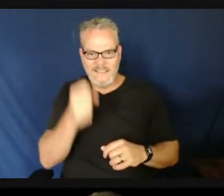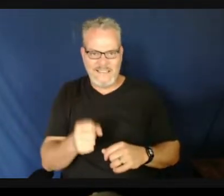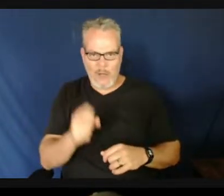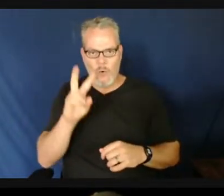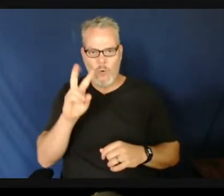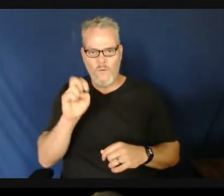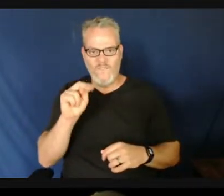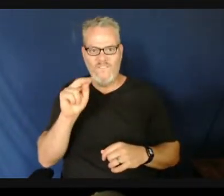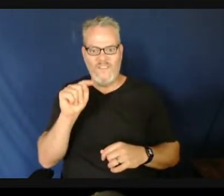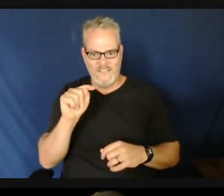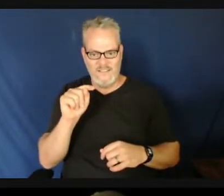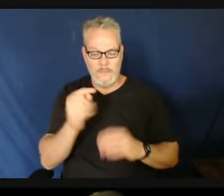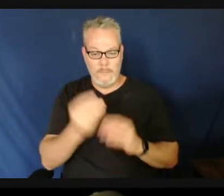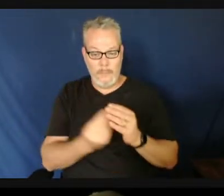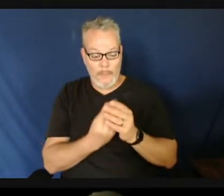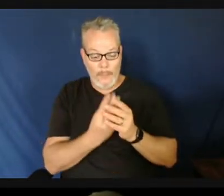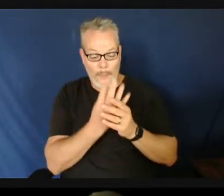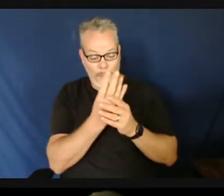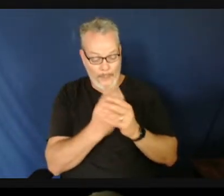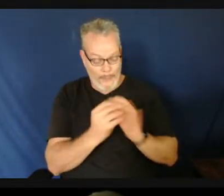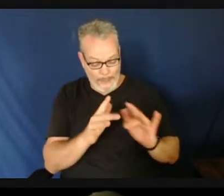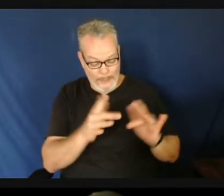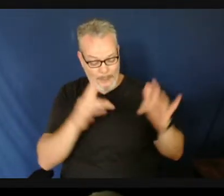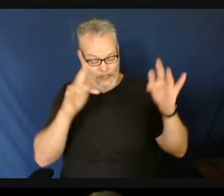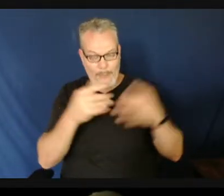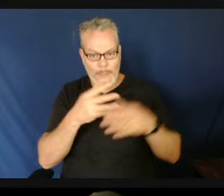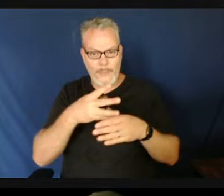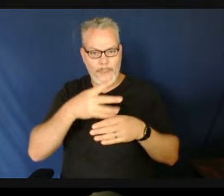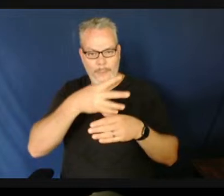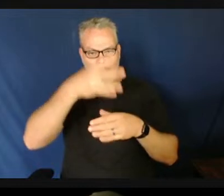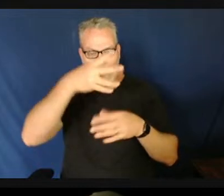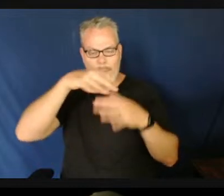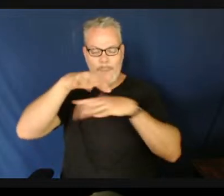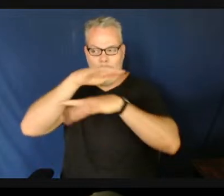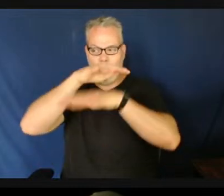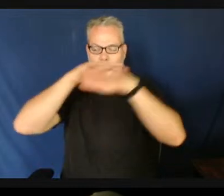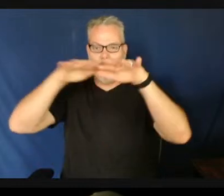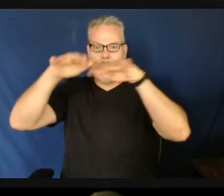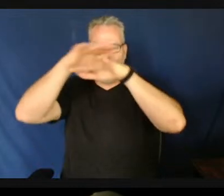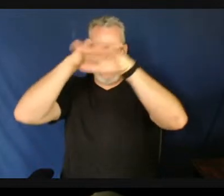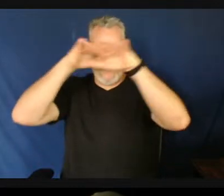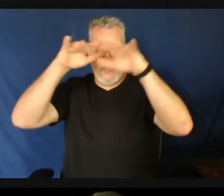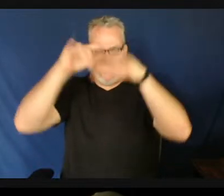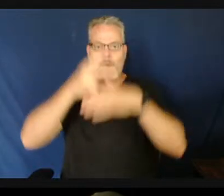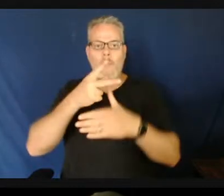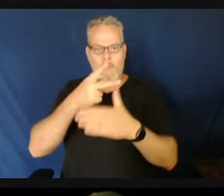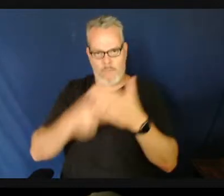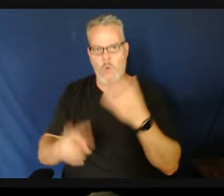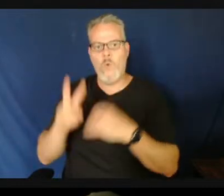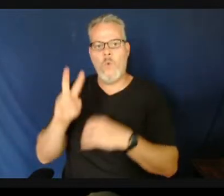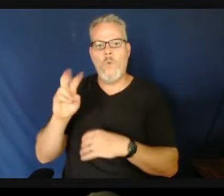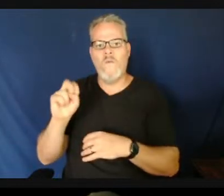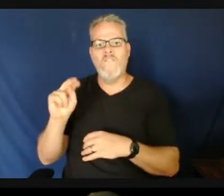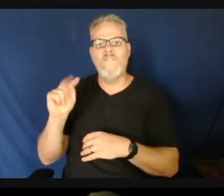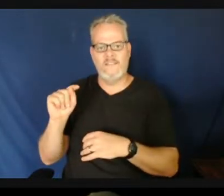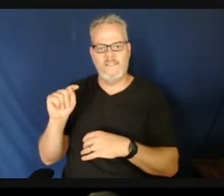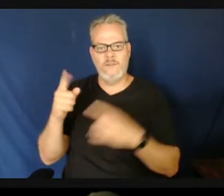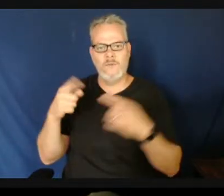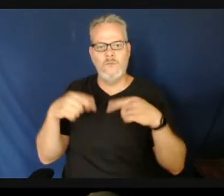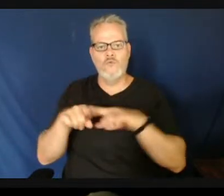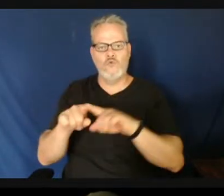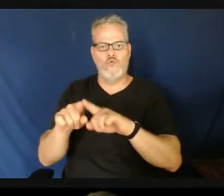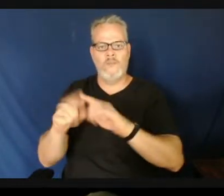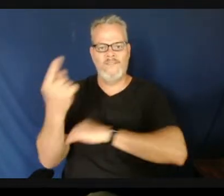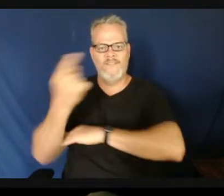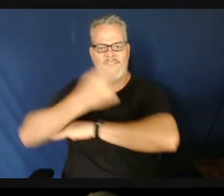vent, and a continuing degassing from both vents throughout the daytime here. So that's the kind of activity we